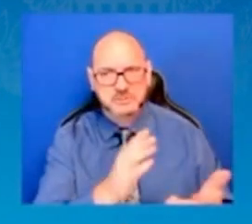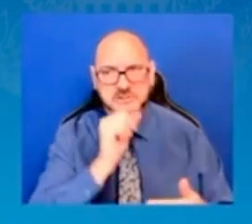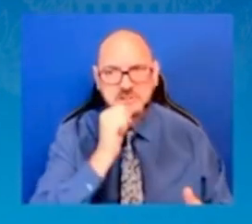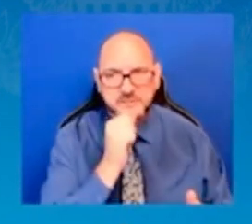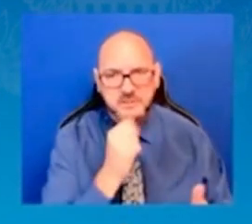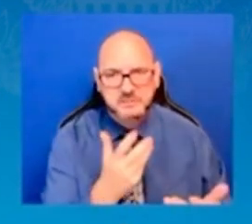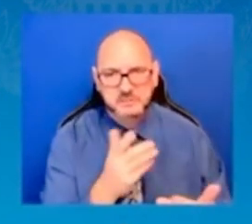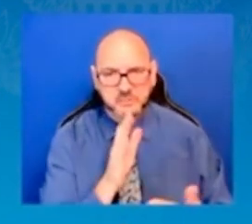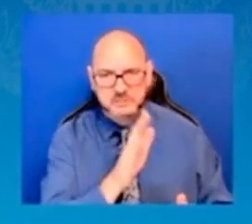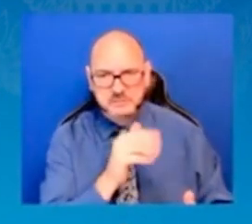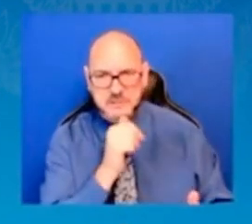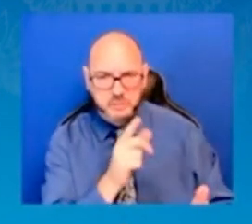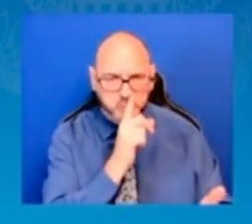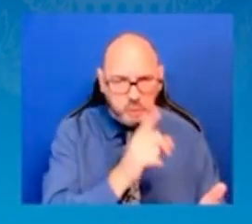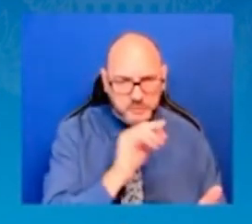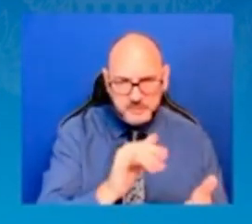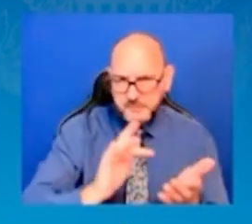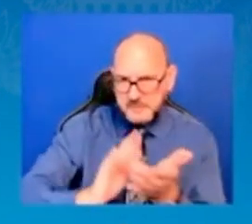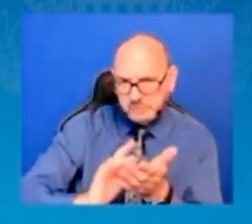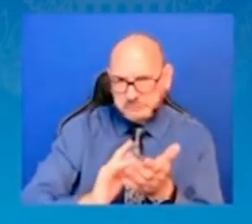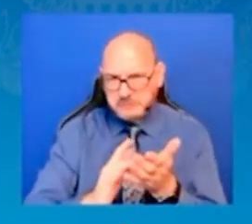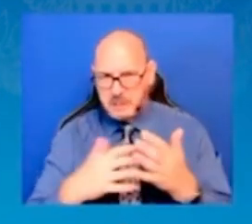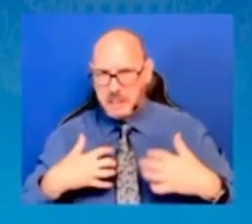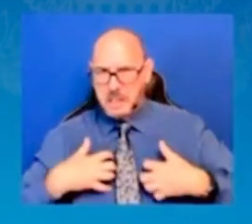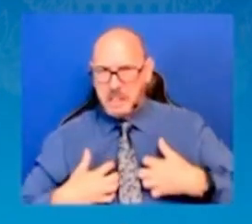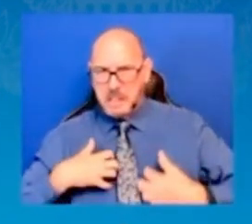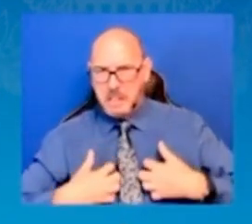of a group of